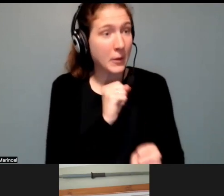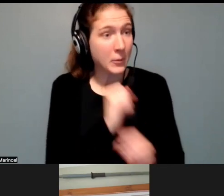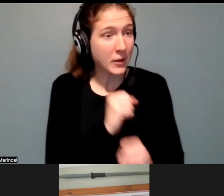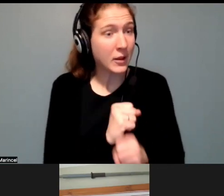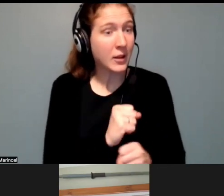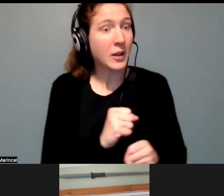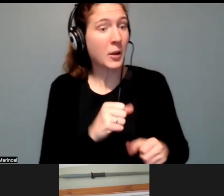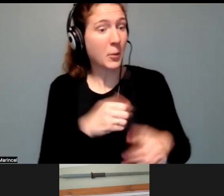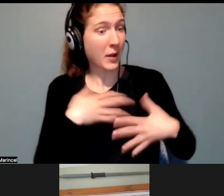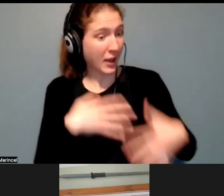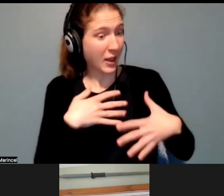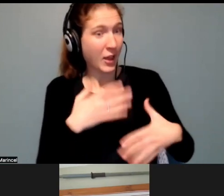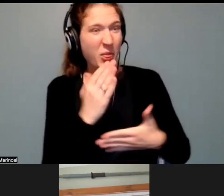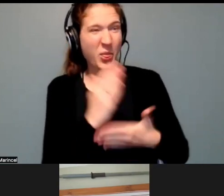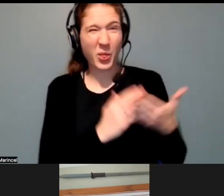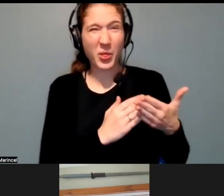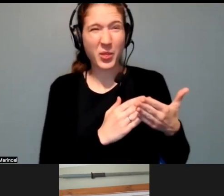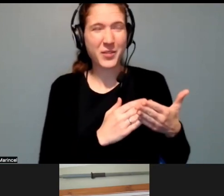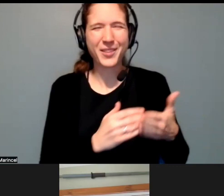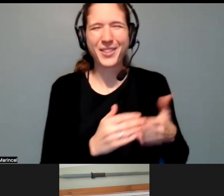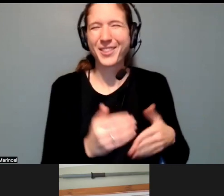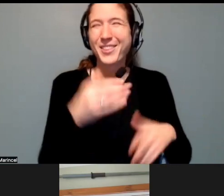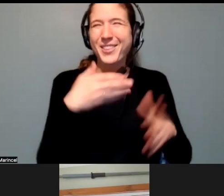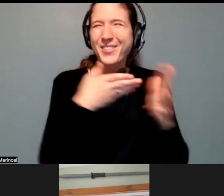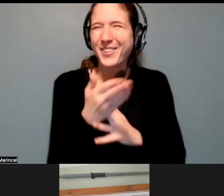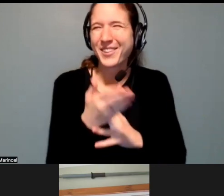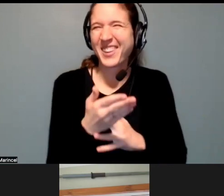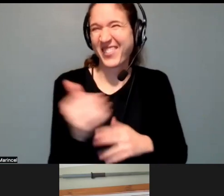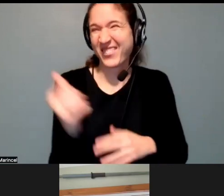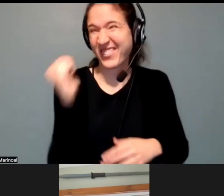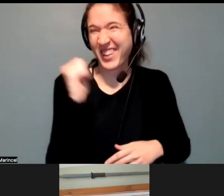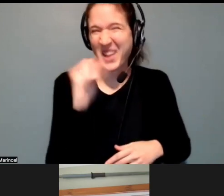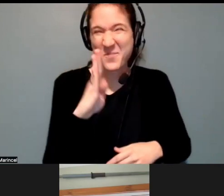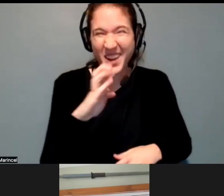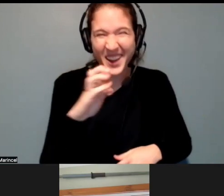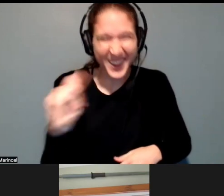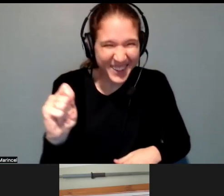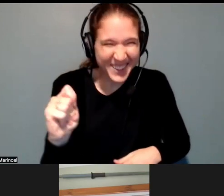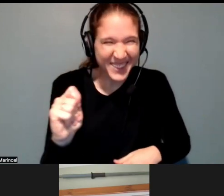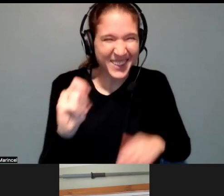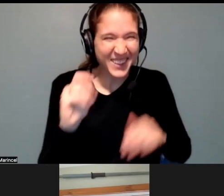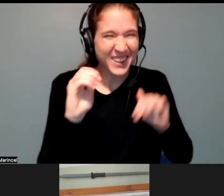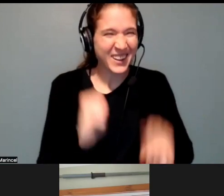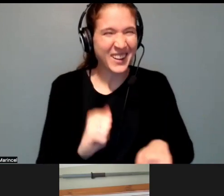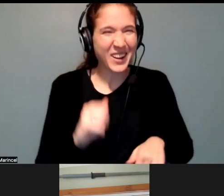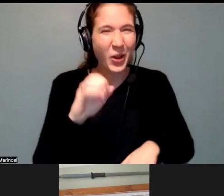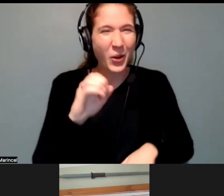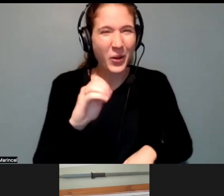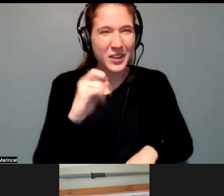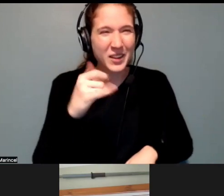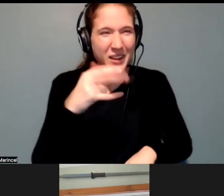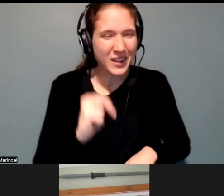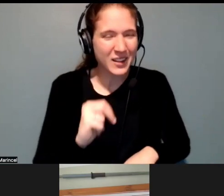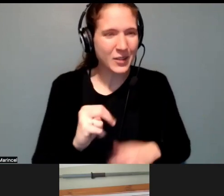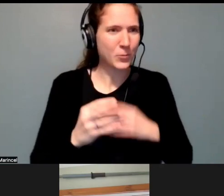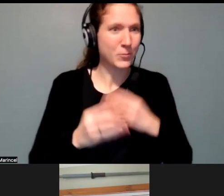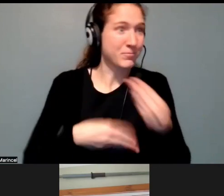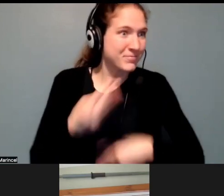can absorb oxygen through blood vessels. So, yeah, huh, they do hibernate. Yeah, just like snakes do.